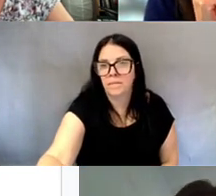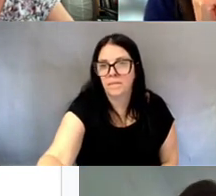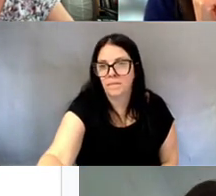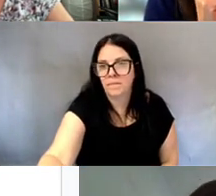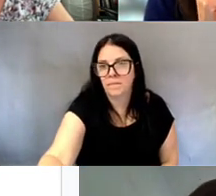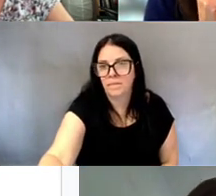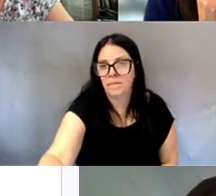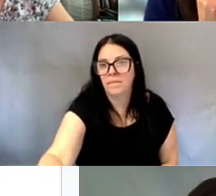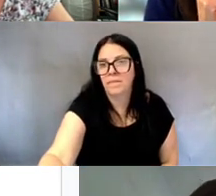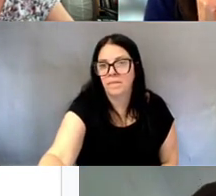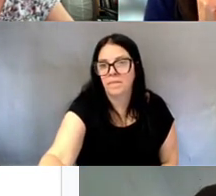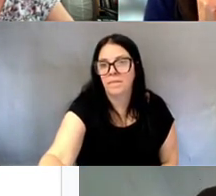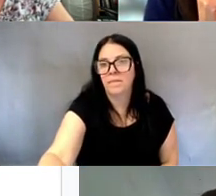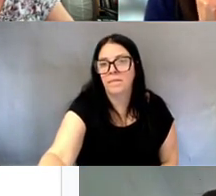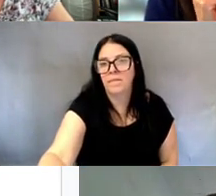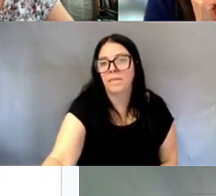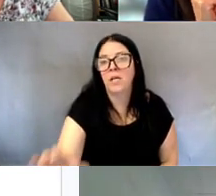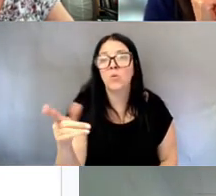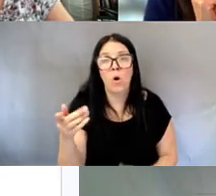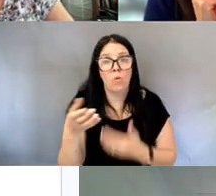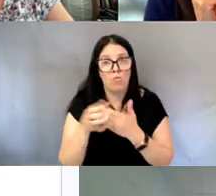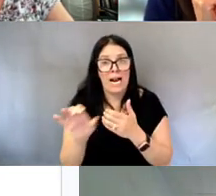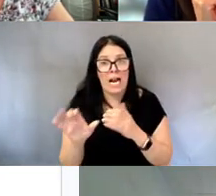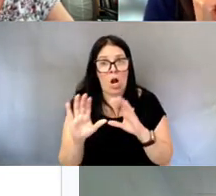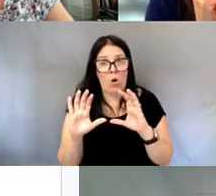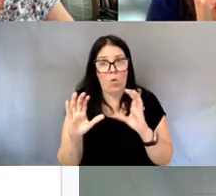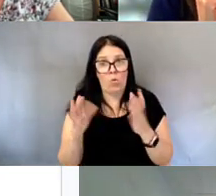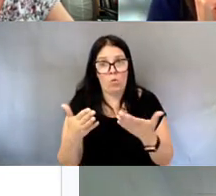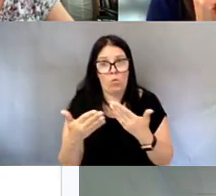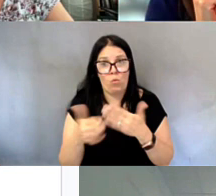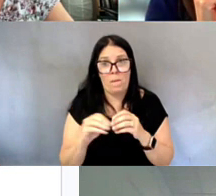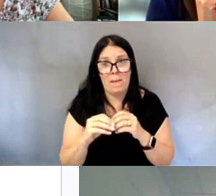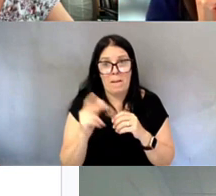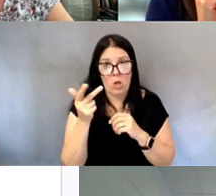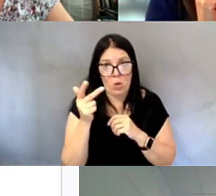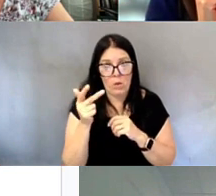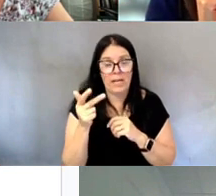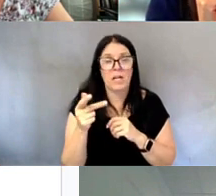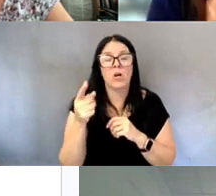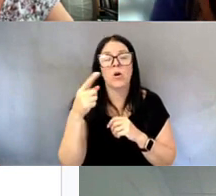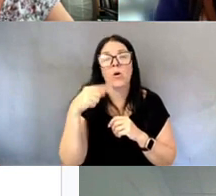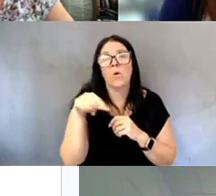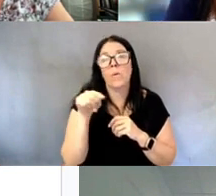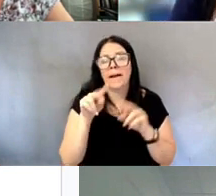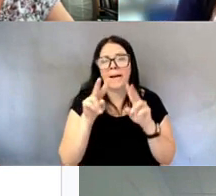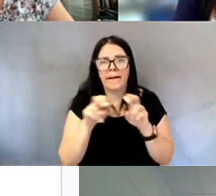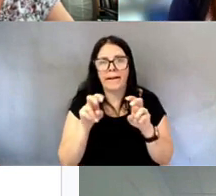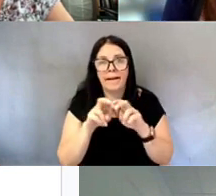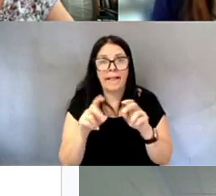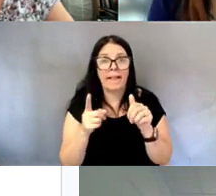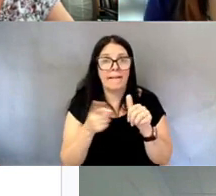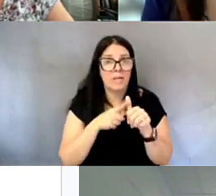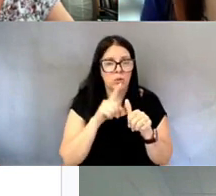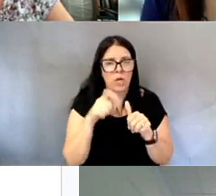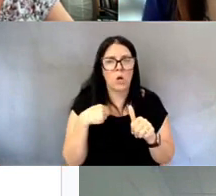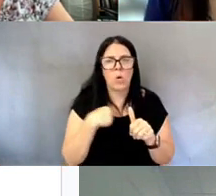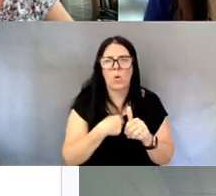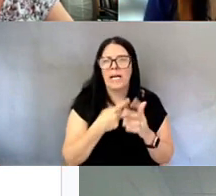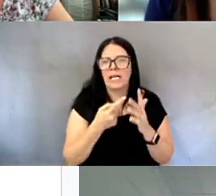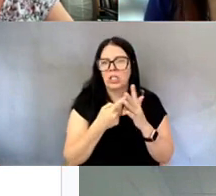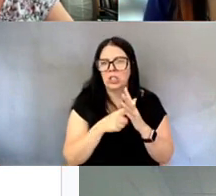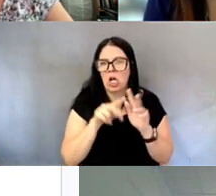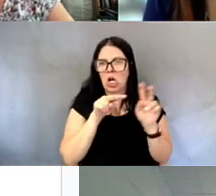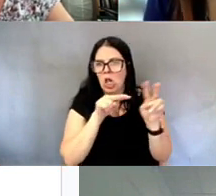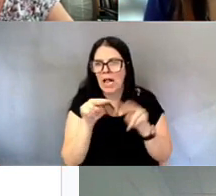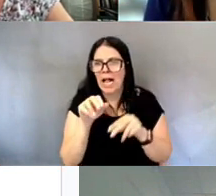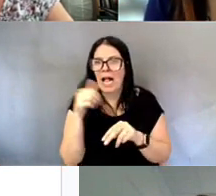So in breakout room 3, it was interesting as we were going through and answering the first few questions, we kind of started hitting the other points on some of the other